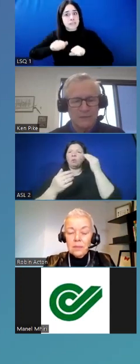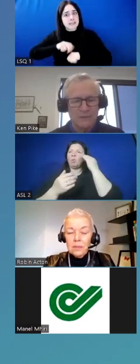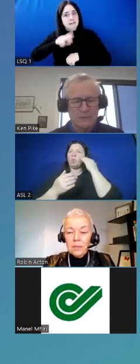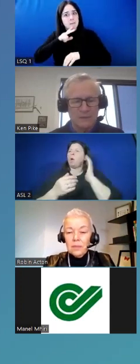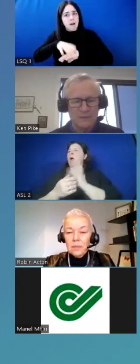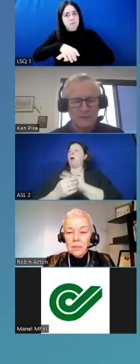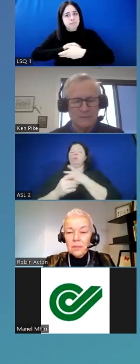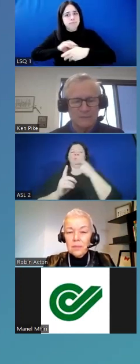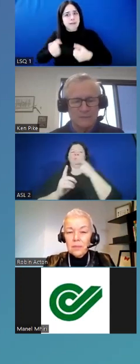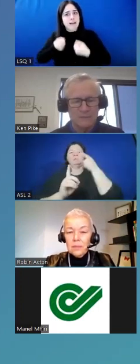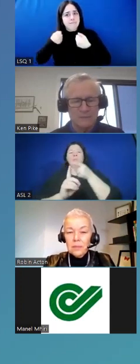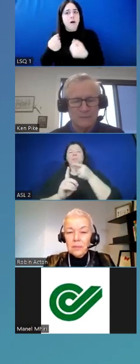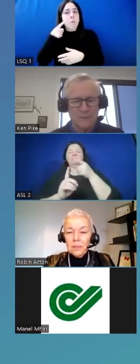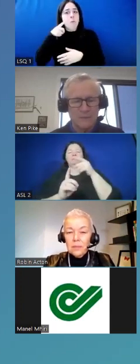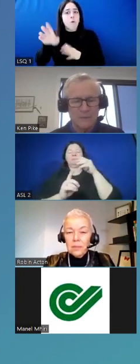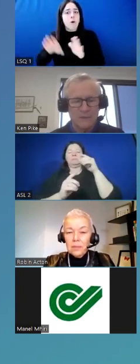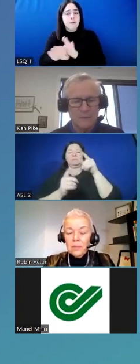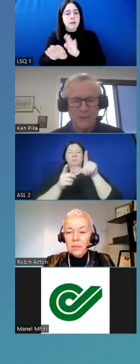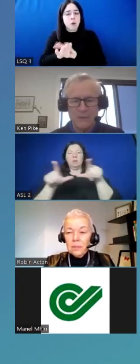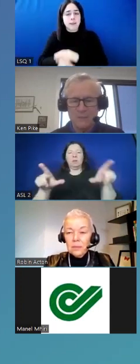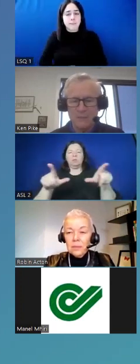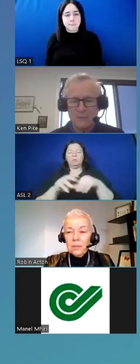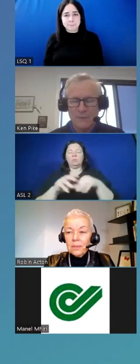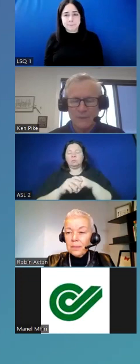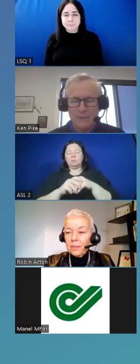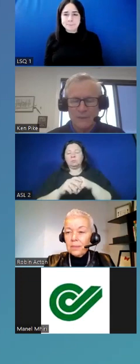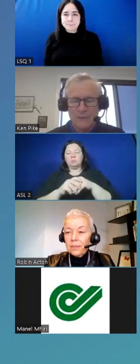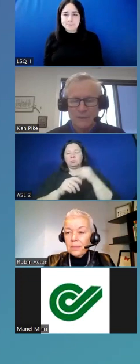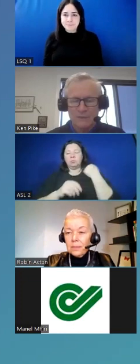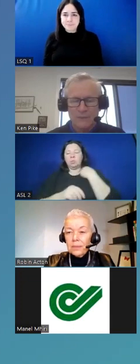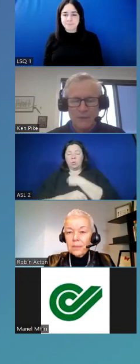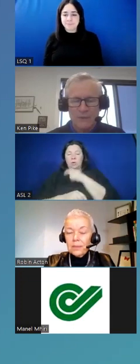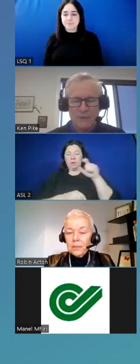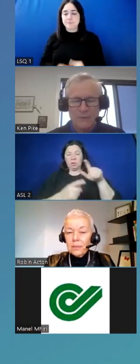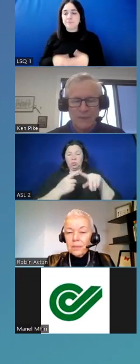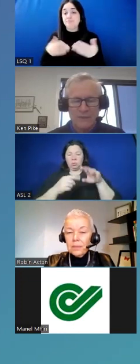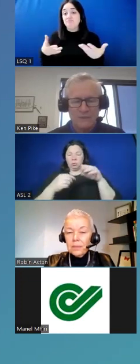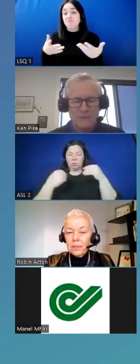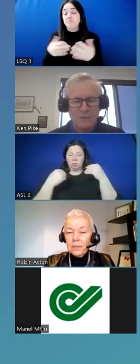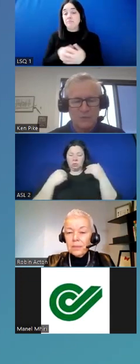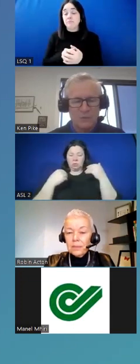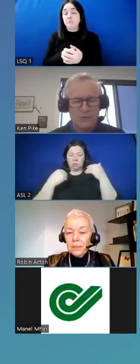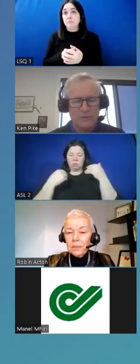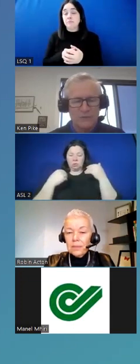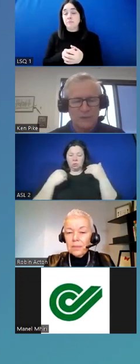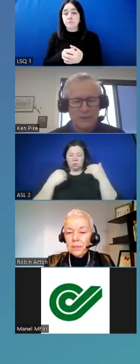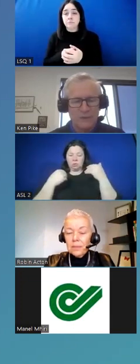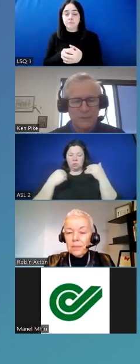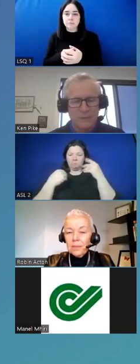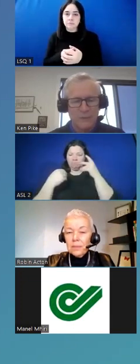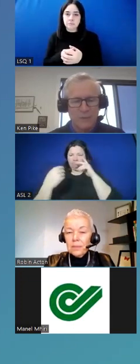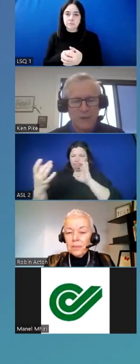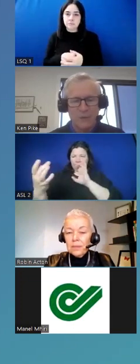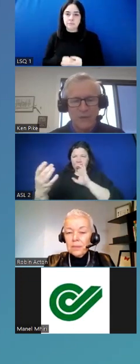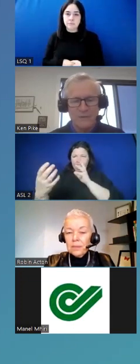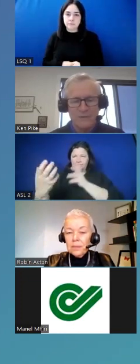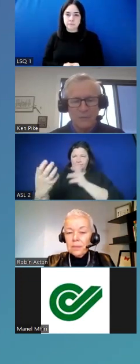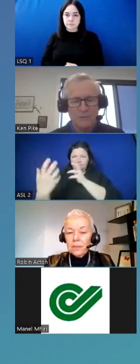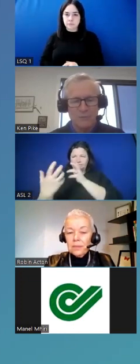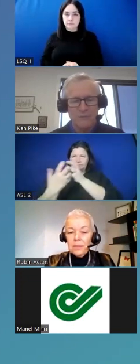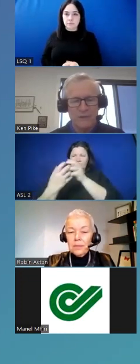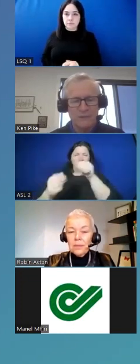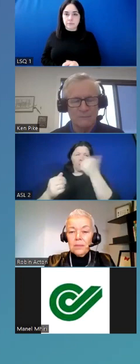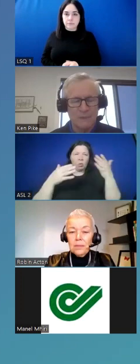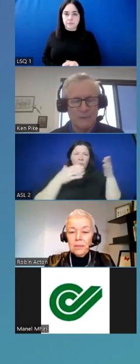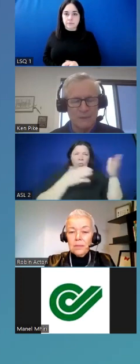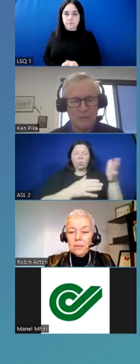So I think we need to be very, I guess, in tune with other ways that we